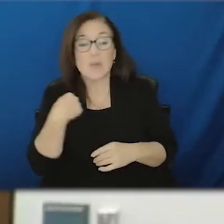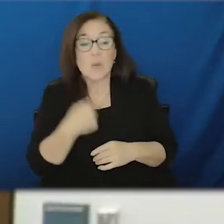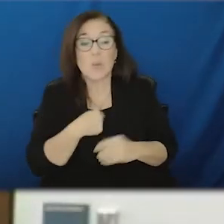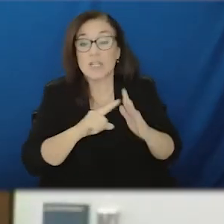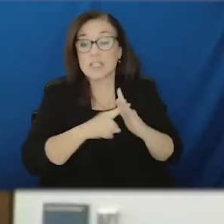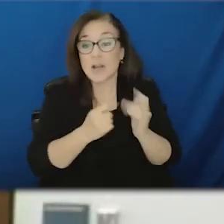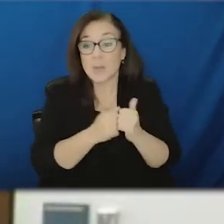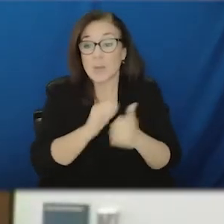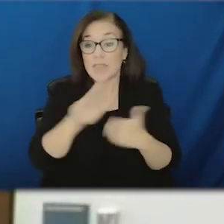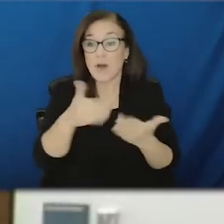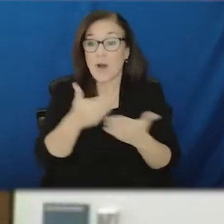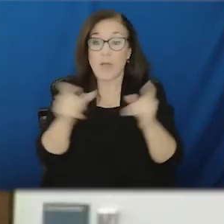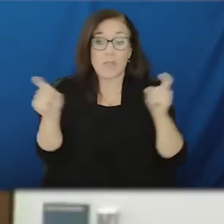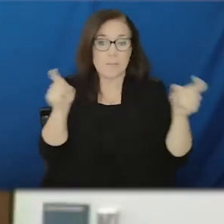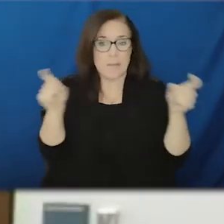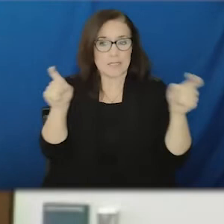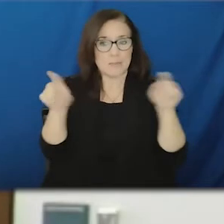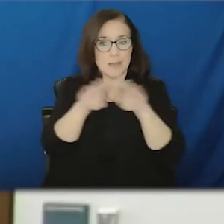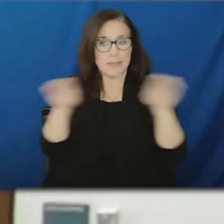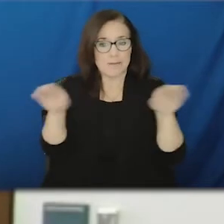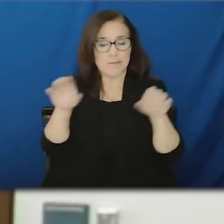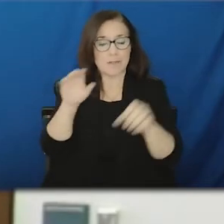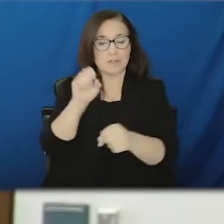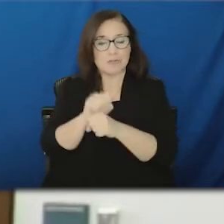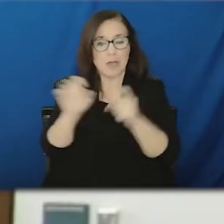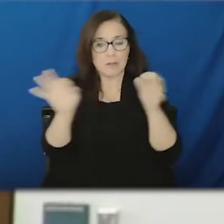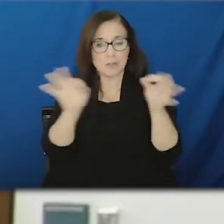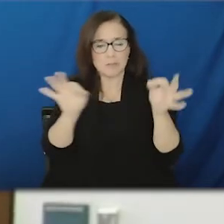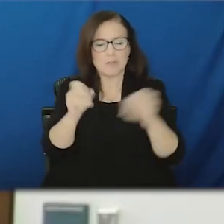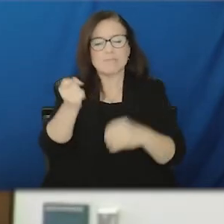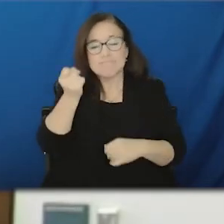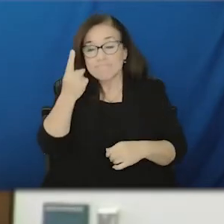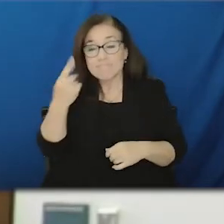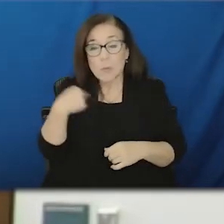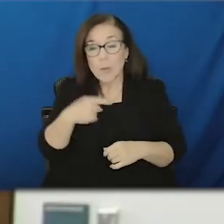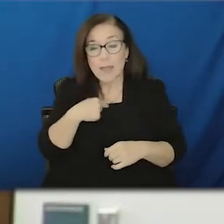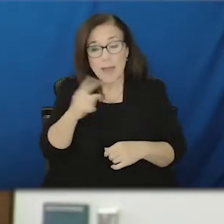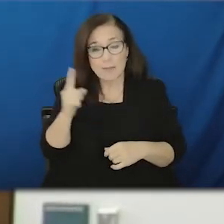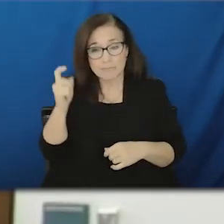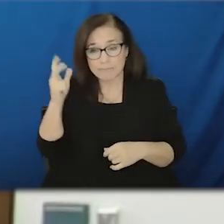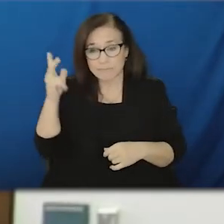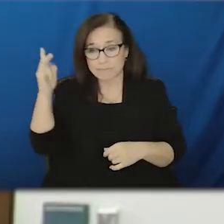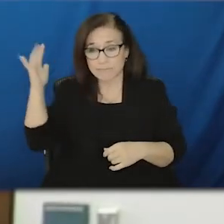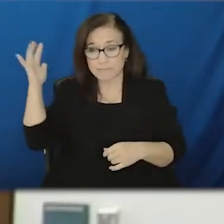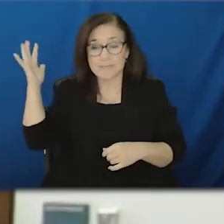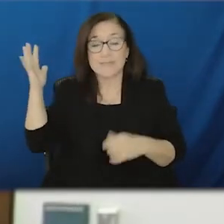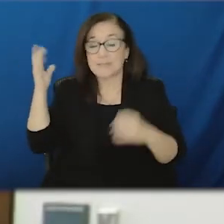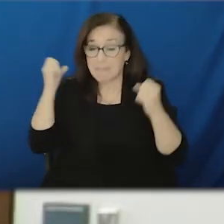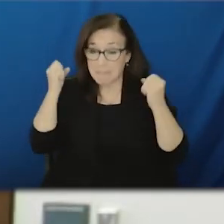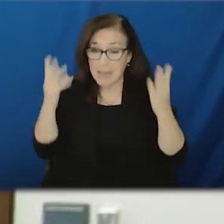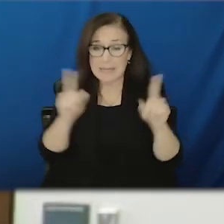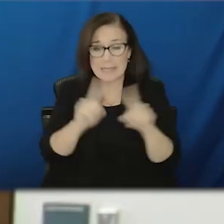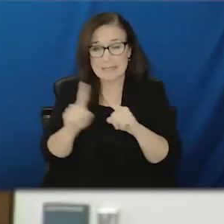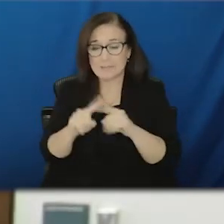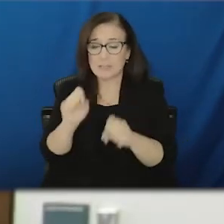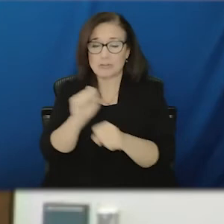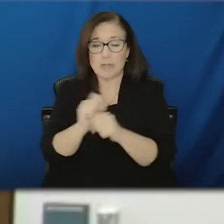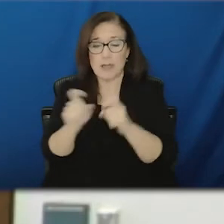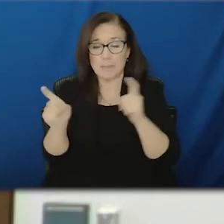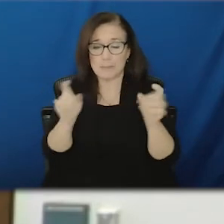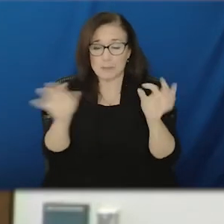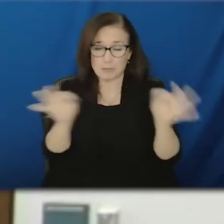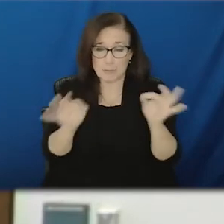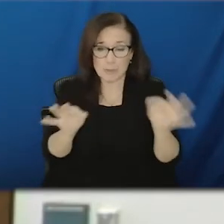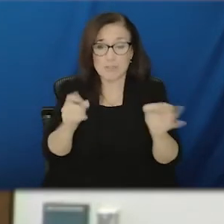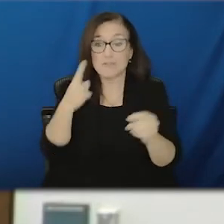management job descriptions because as you can imagine, there's hundreds of job descriptions that we have. in all the different classifications. And